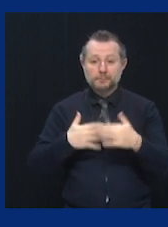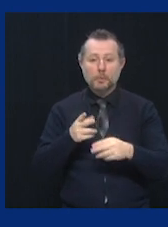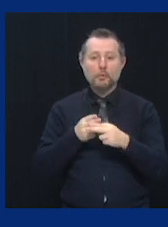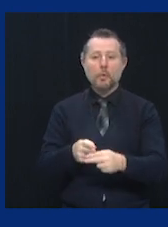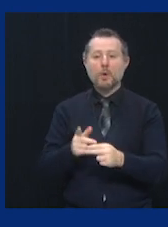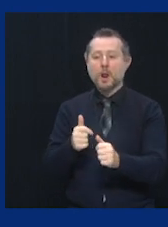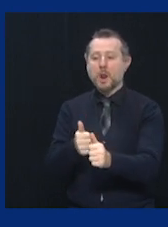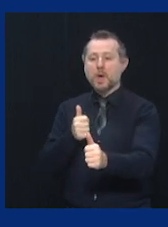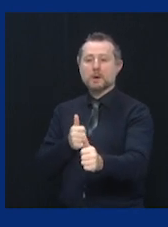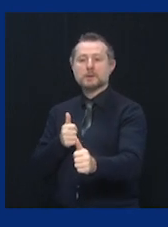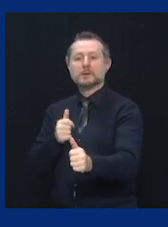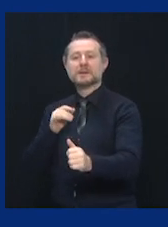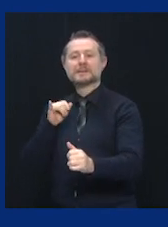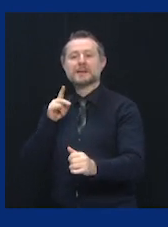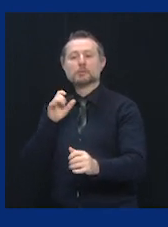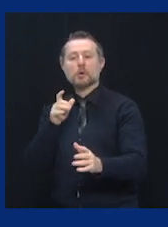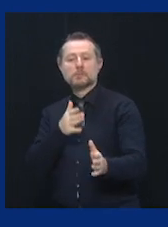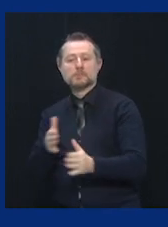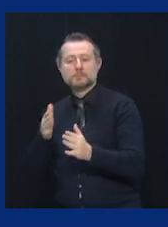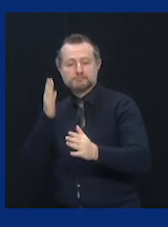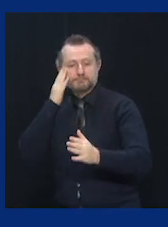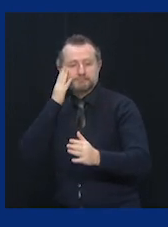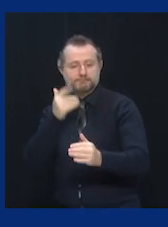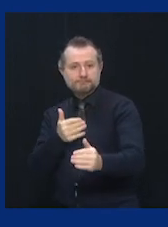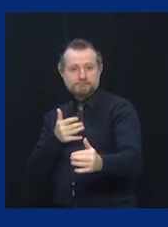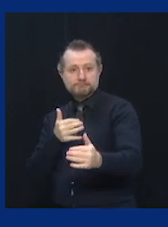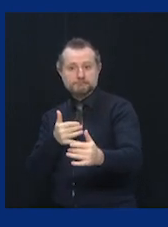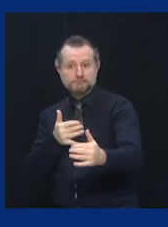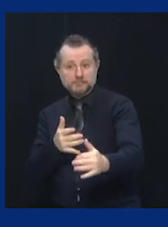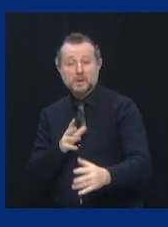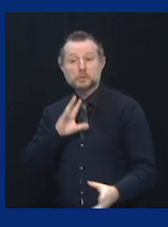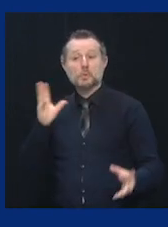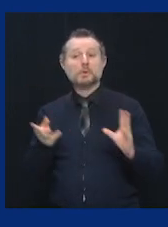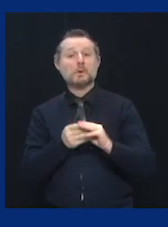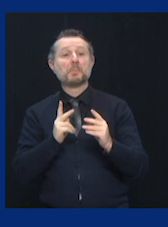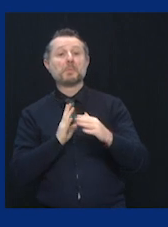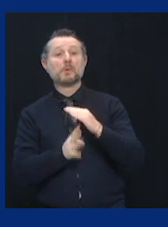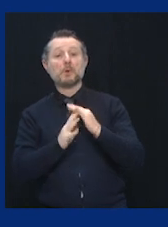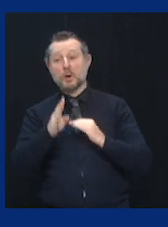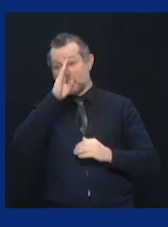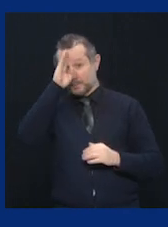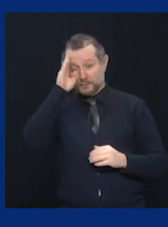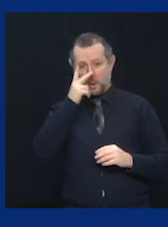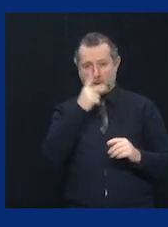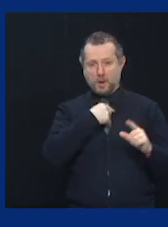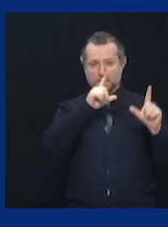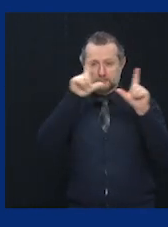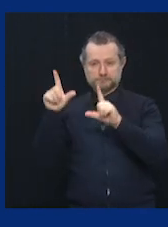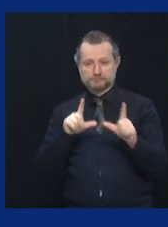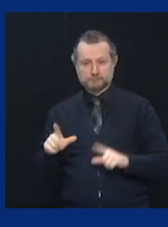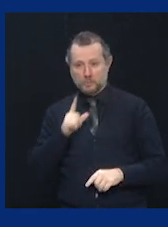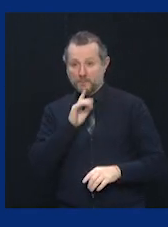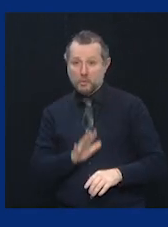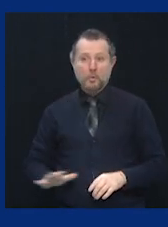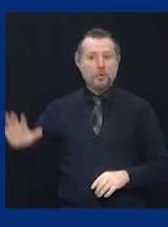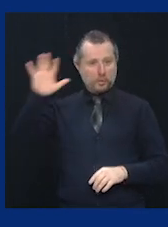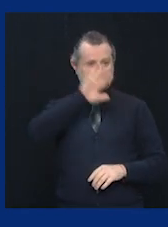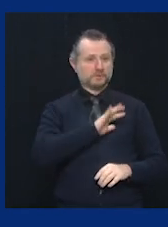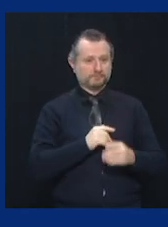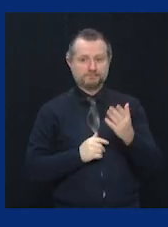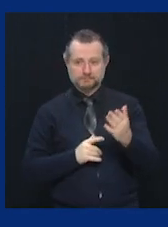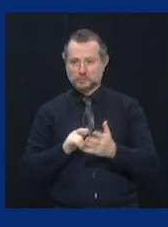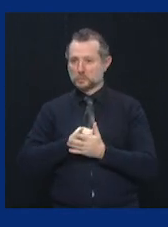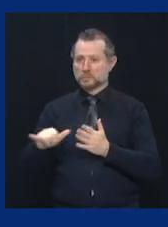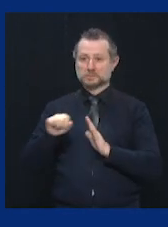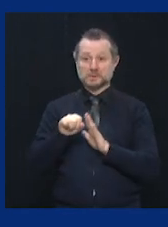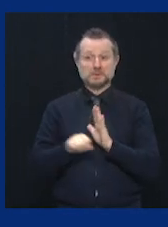but the number of people being hospitalized has gone down. You see this is true all across the state. These are the curves in different regions.